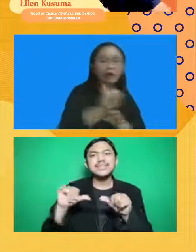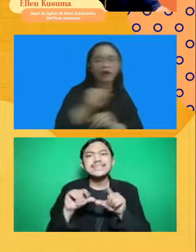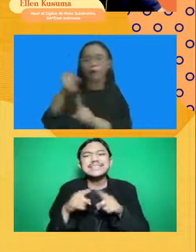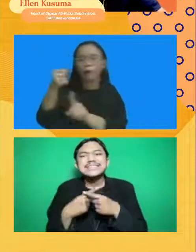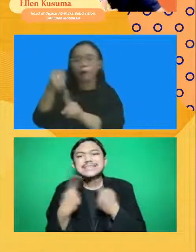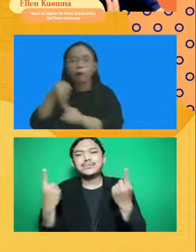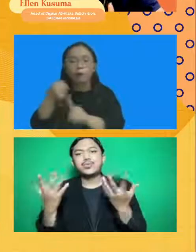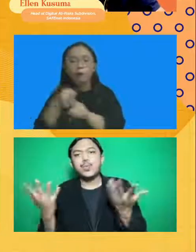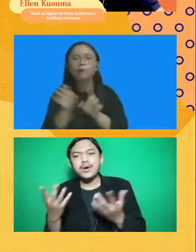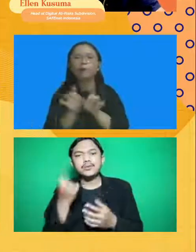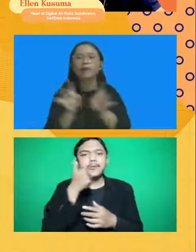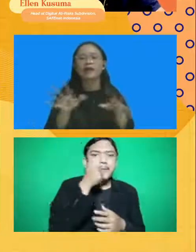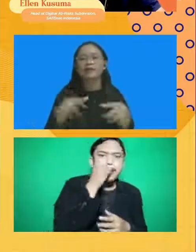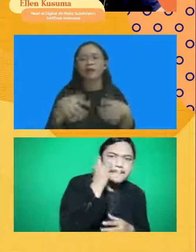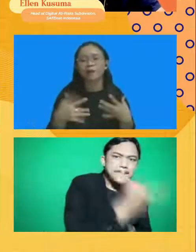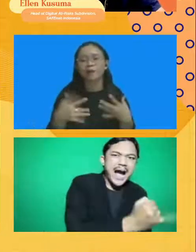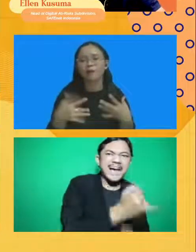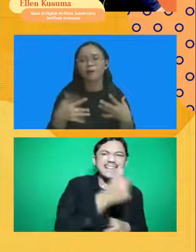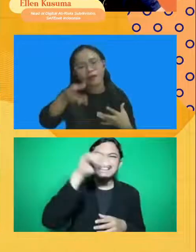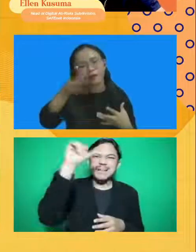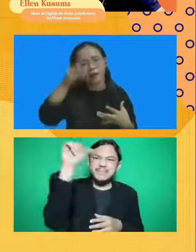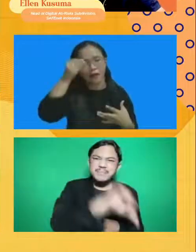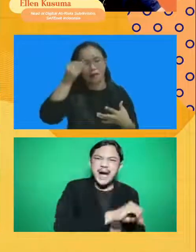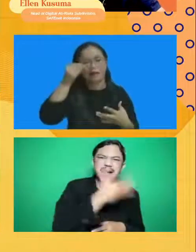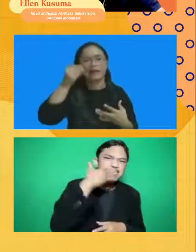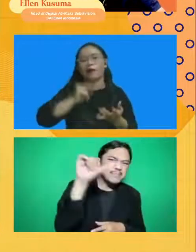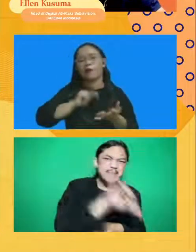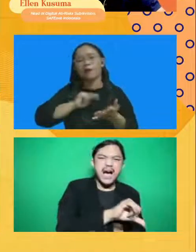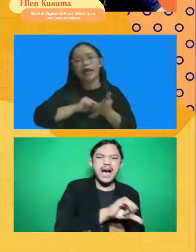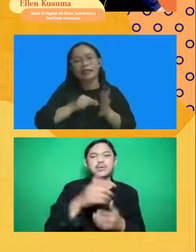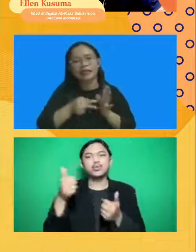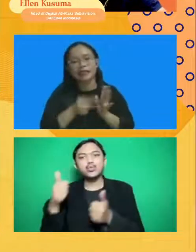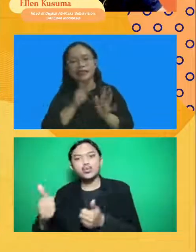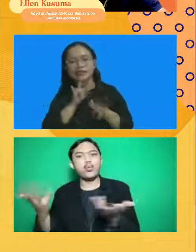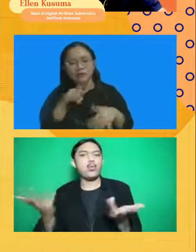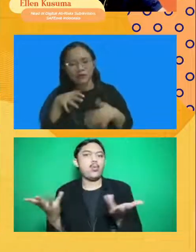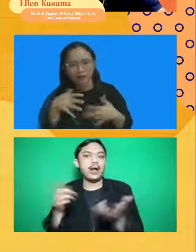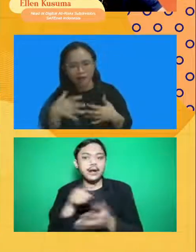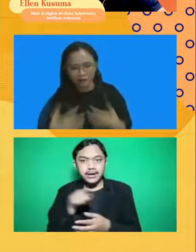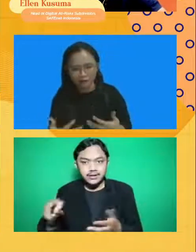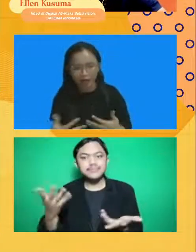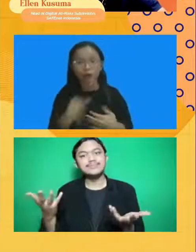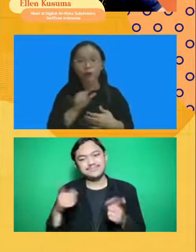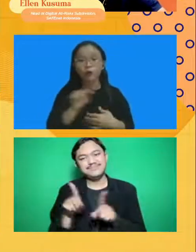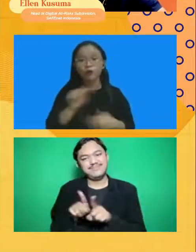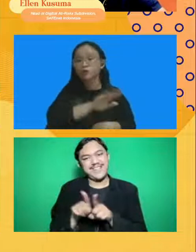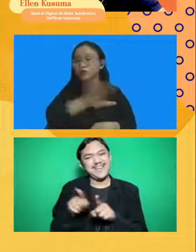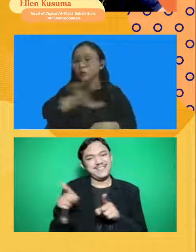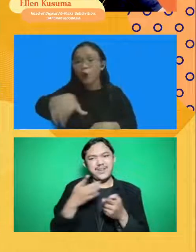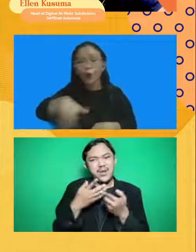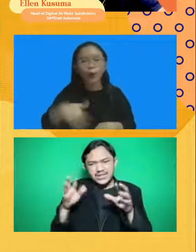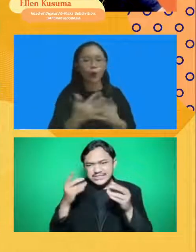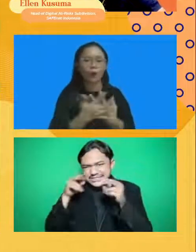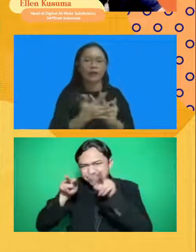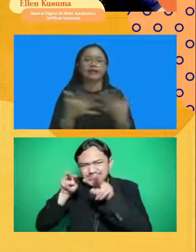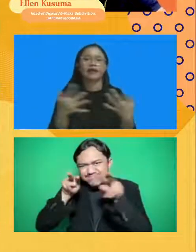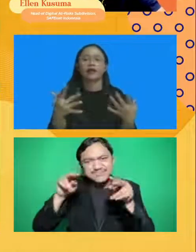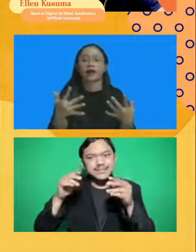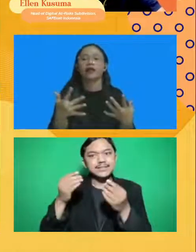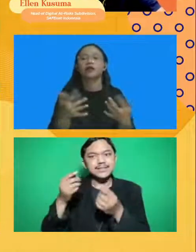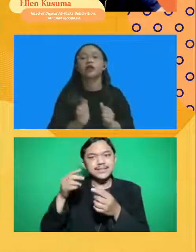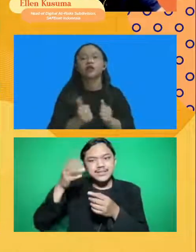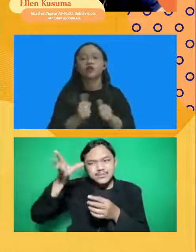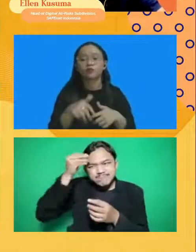of definition to be educated to our audience, so they also know what